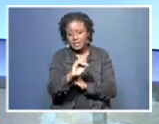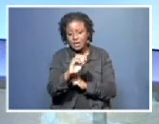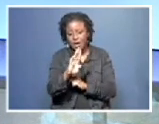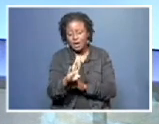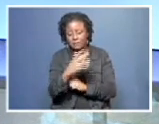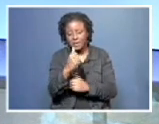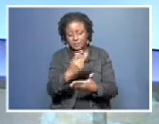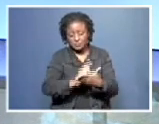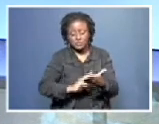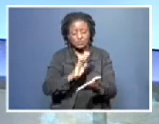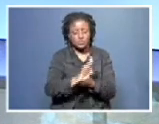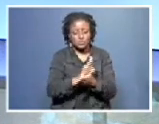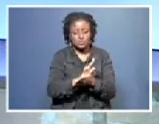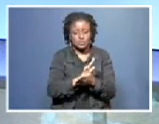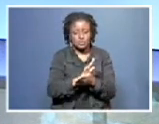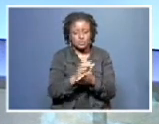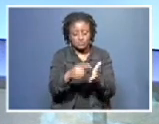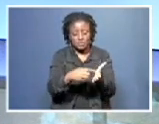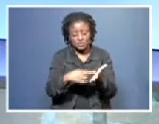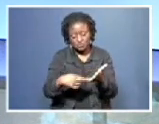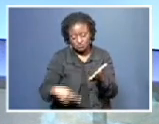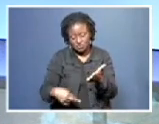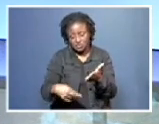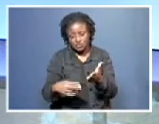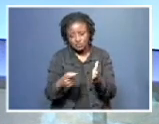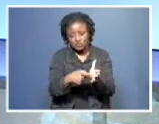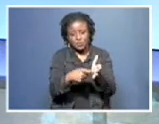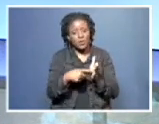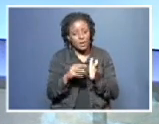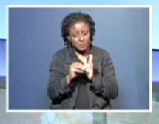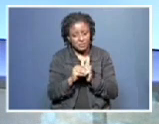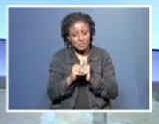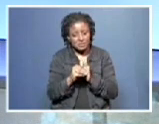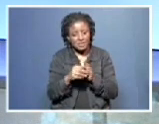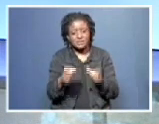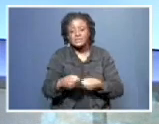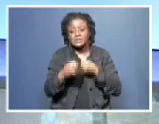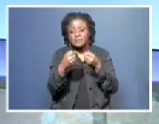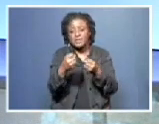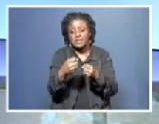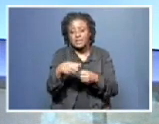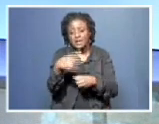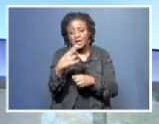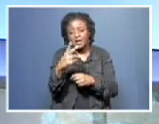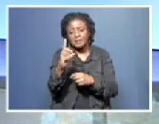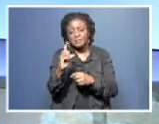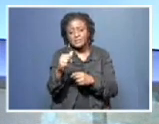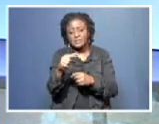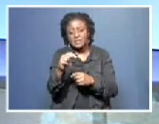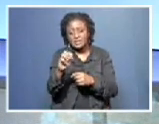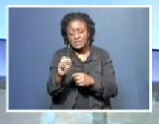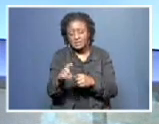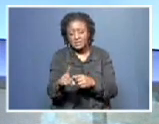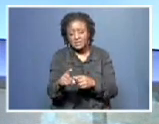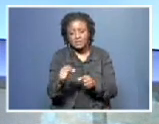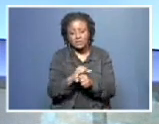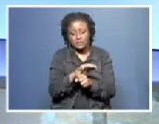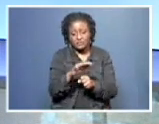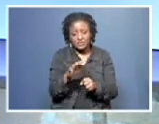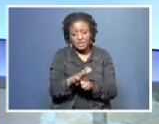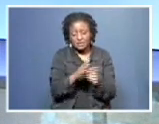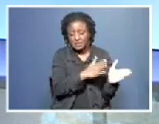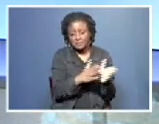and daycare council registration requirements and have submitted their updated COVID-19 mitigation plans may continue